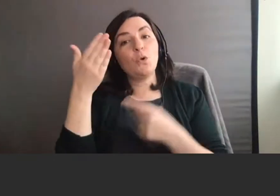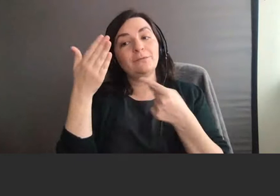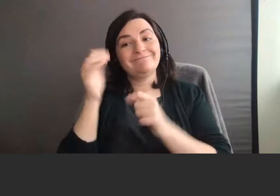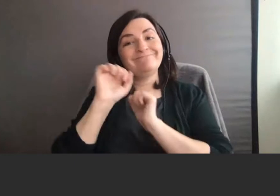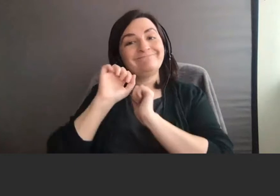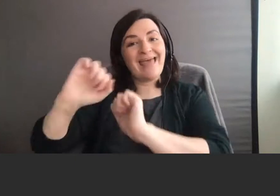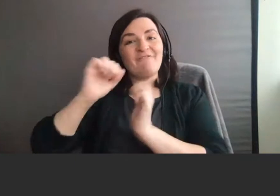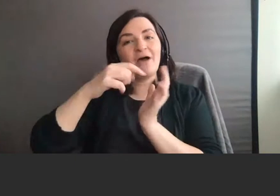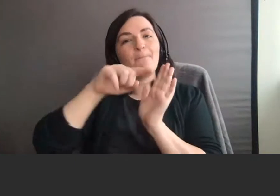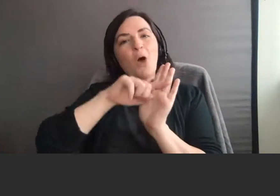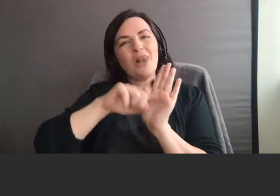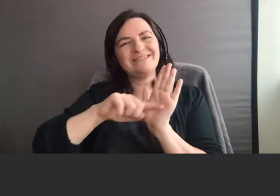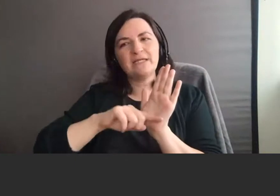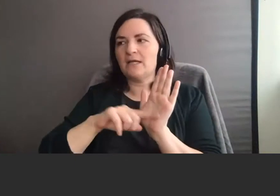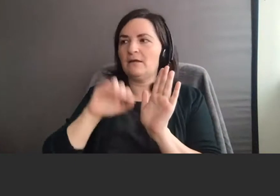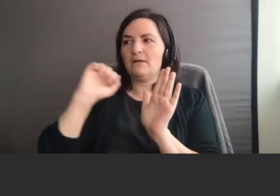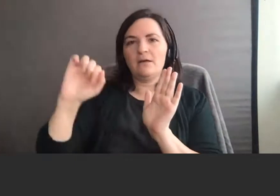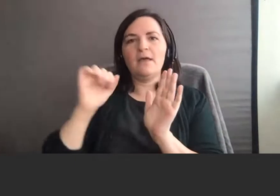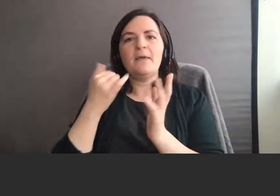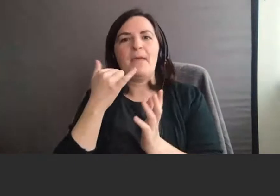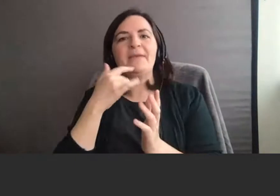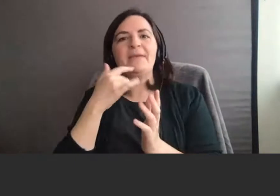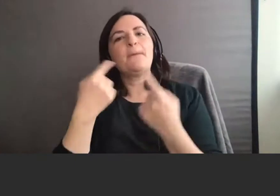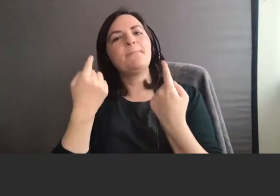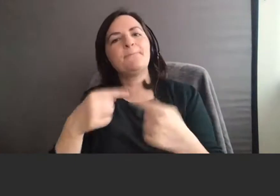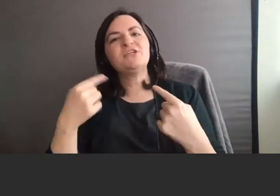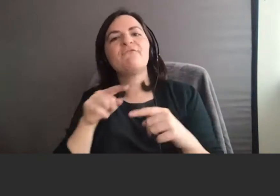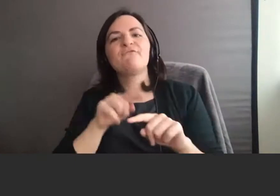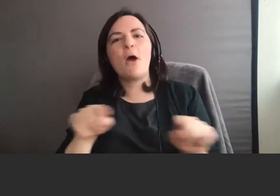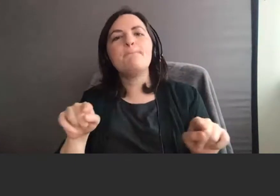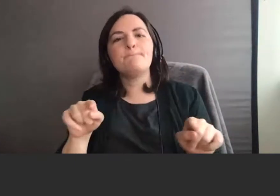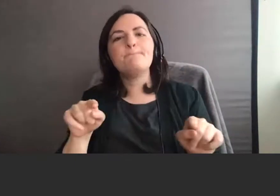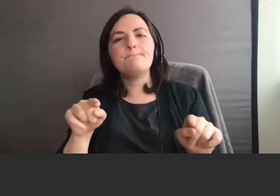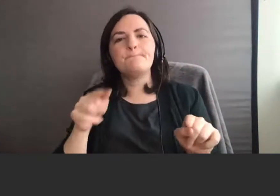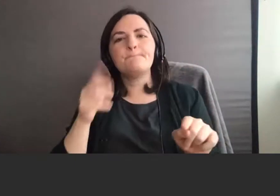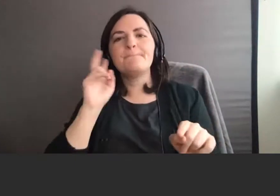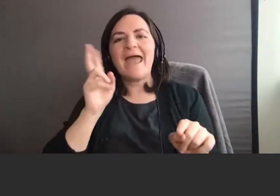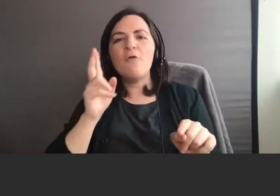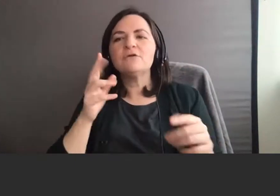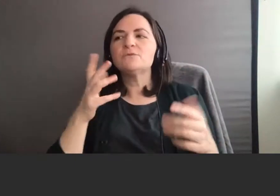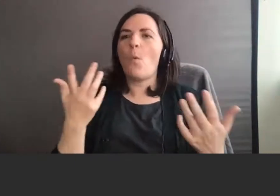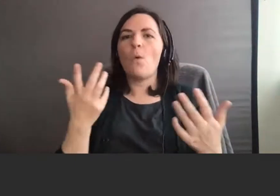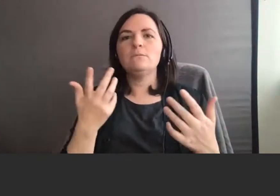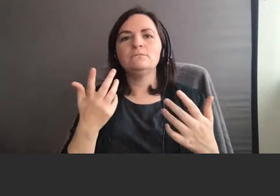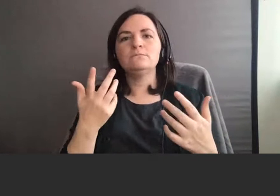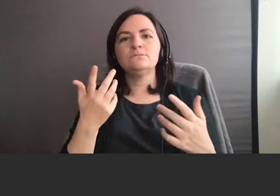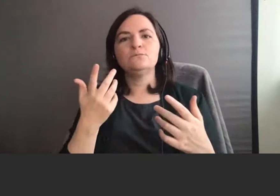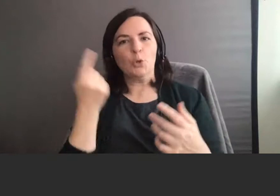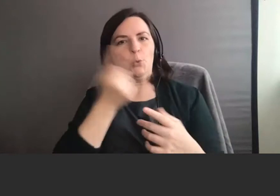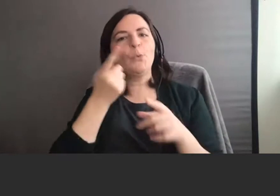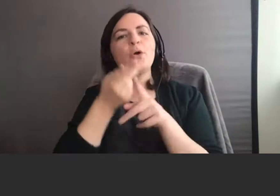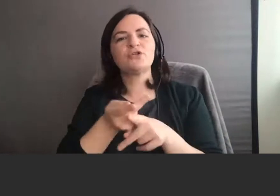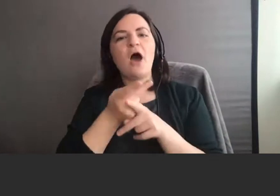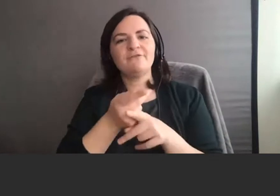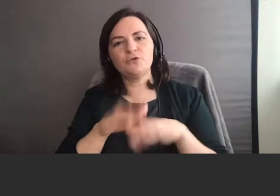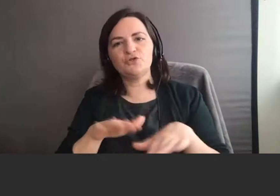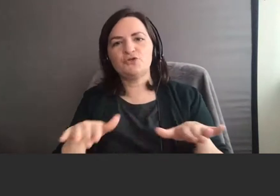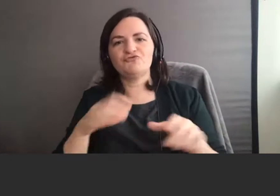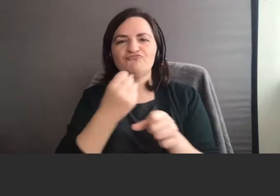or guardians. And of course, you need to make sure with all of your participants that all of the data that you gather